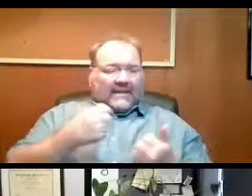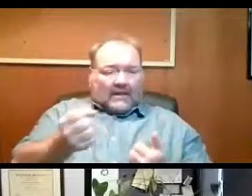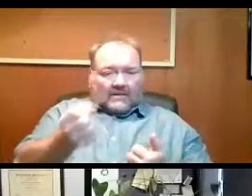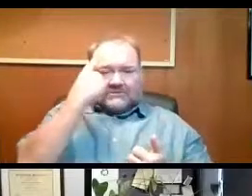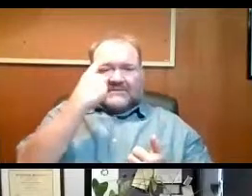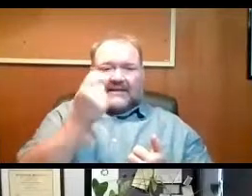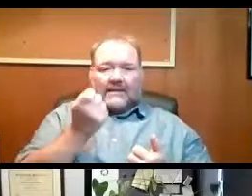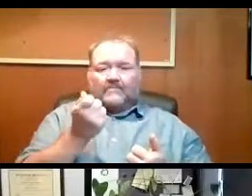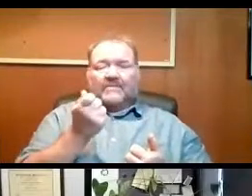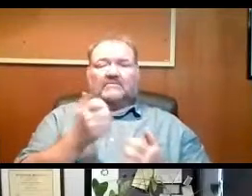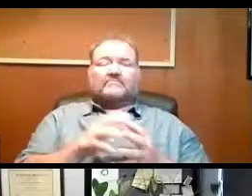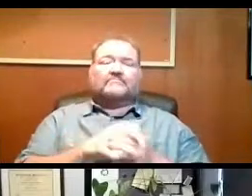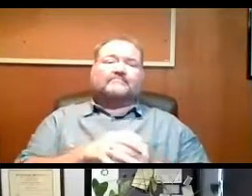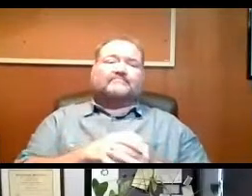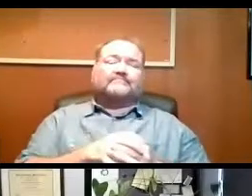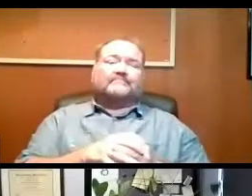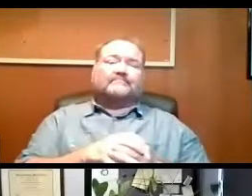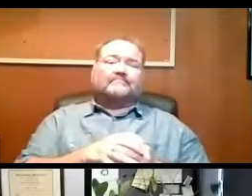understand this a little bit.